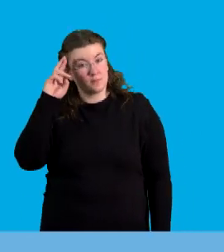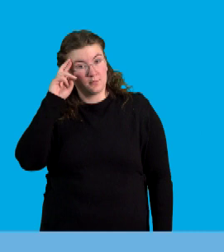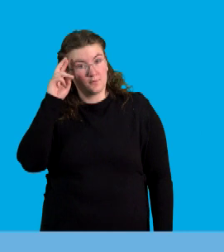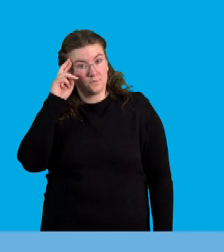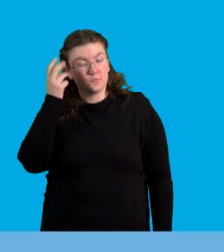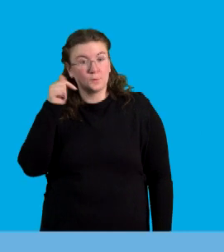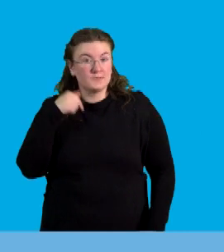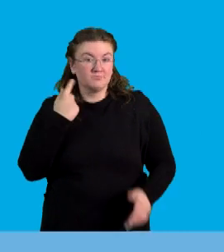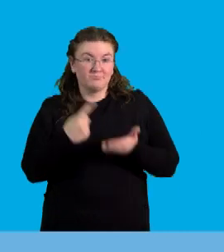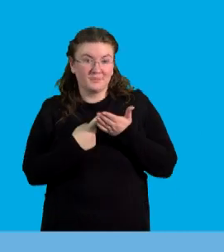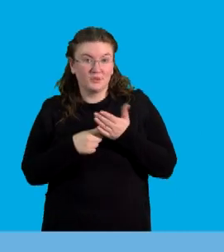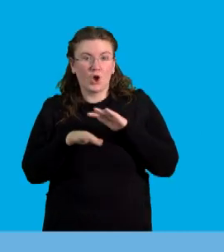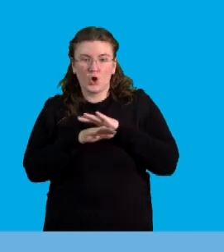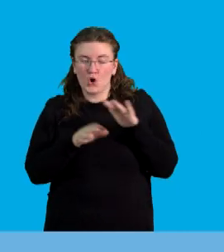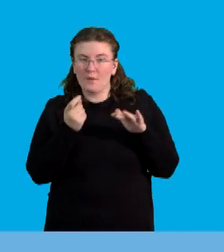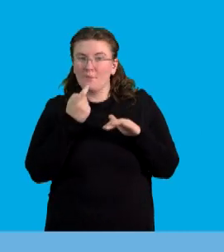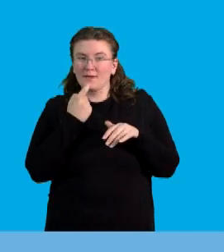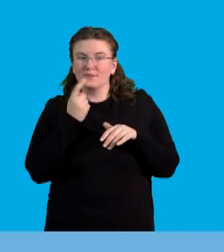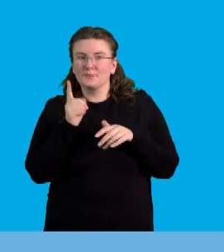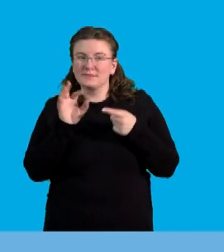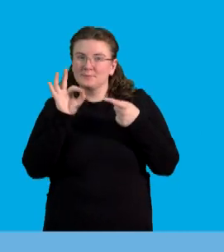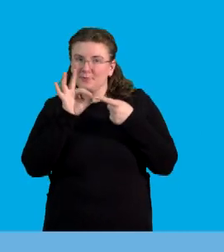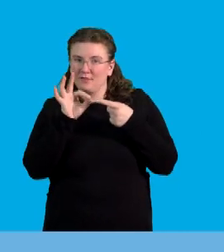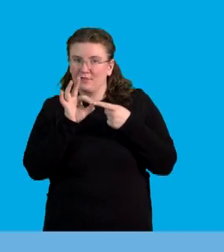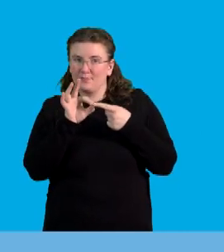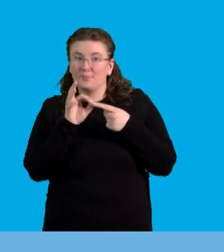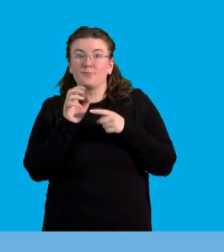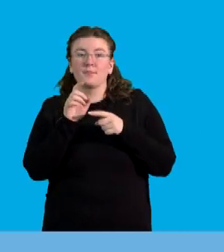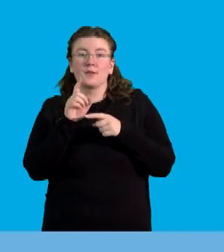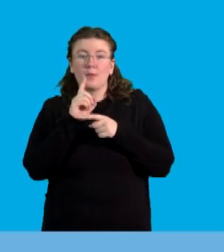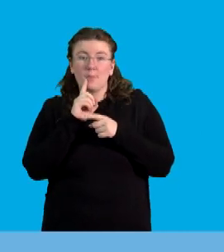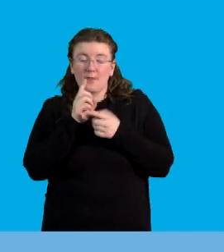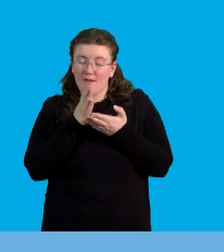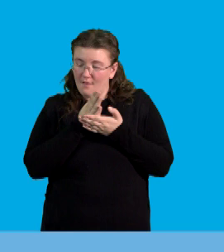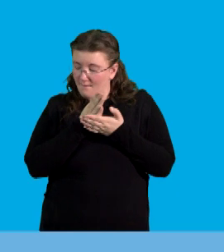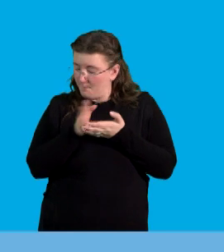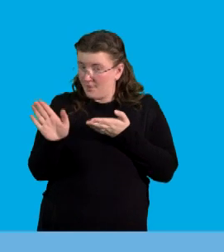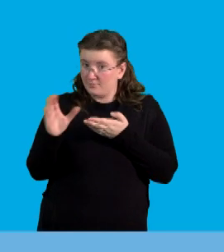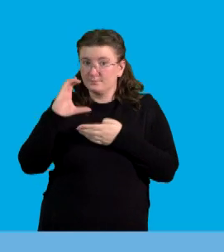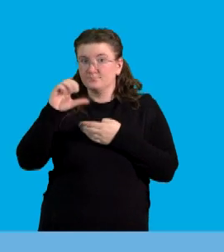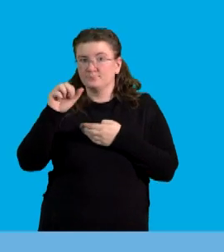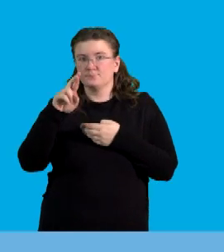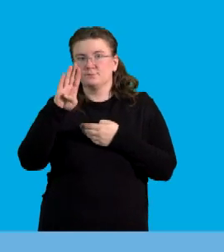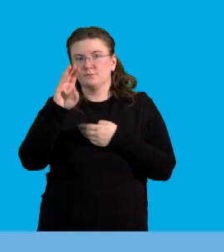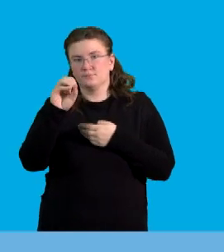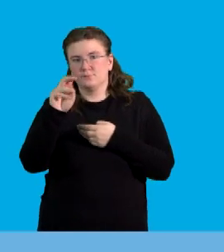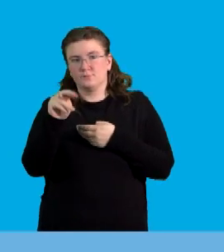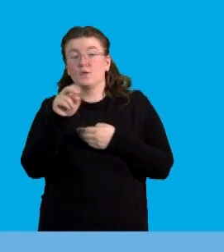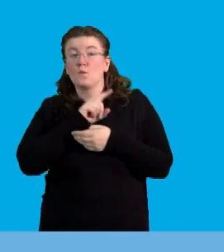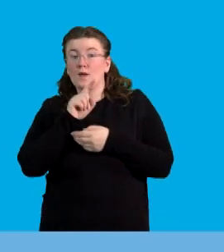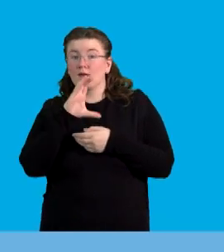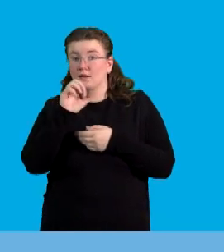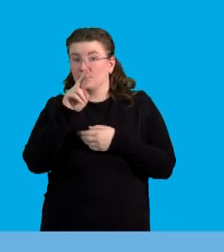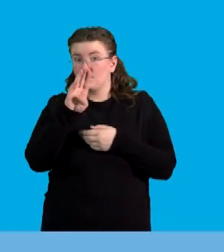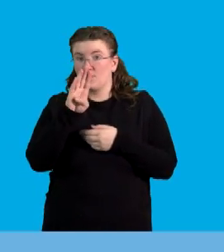Remember, when you're talking about non-metals, we need to be specific to say except for carbon, because carbon is